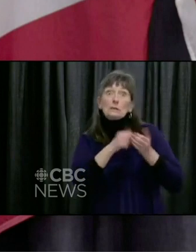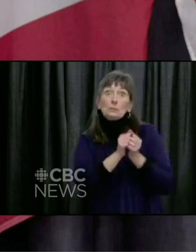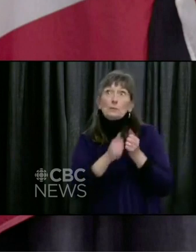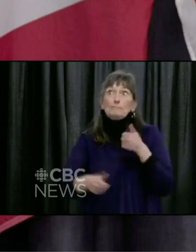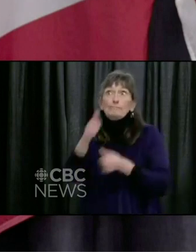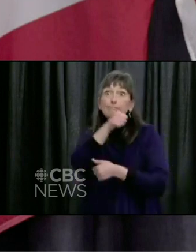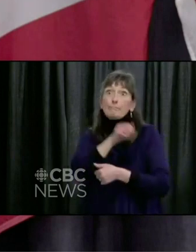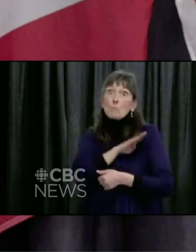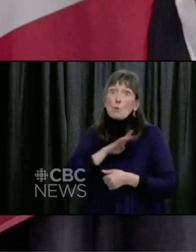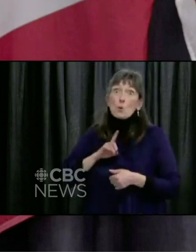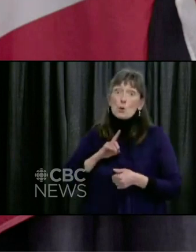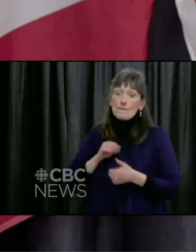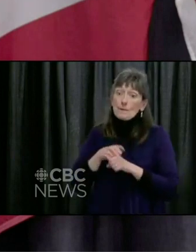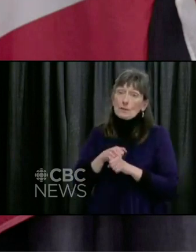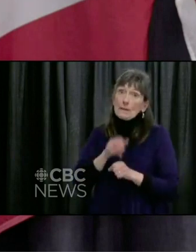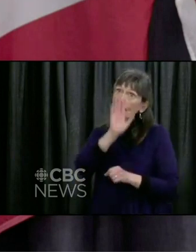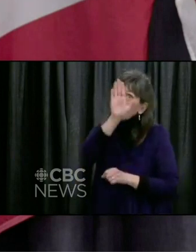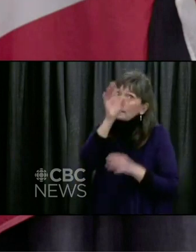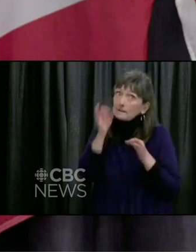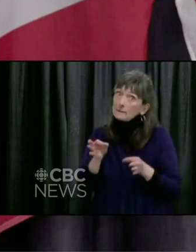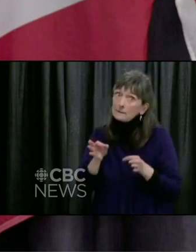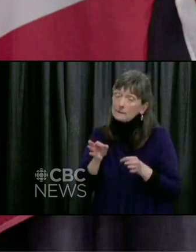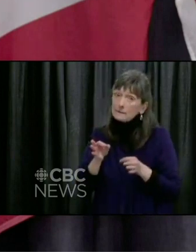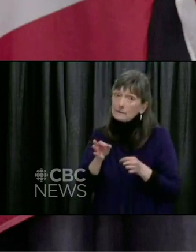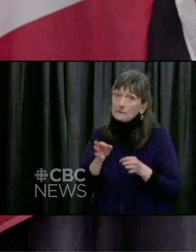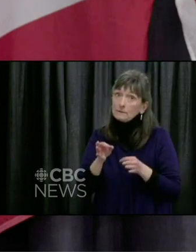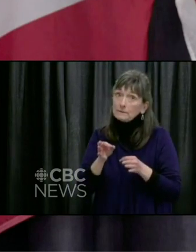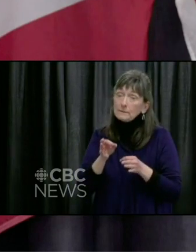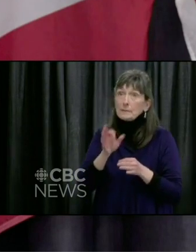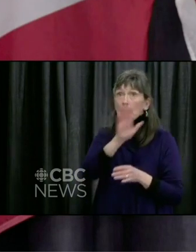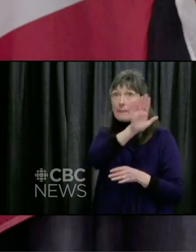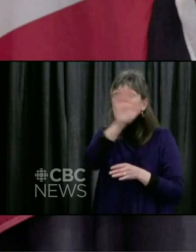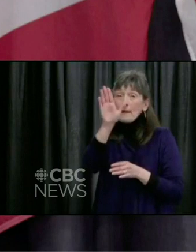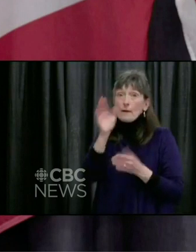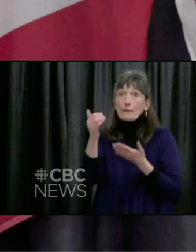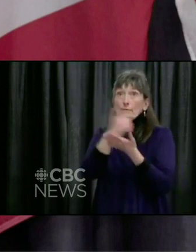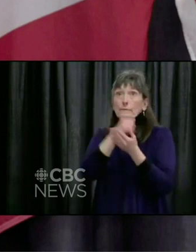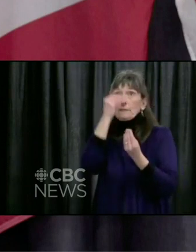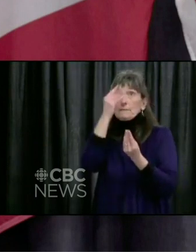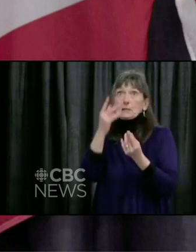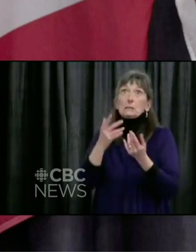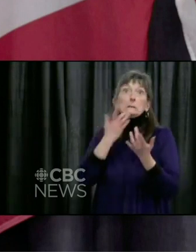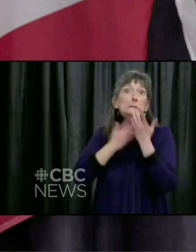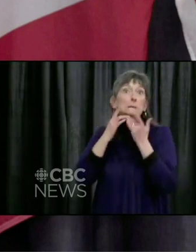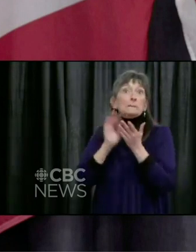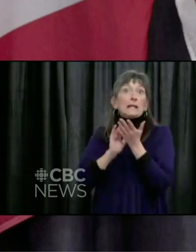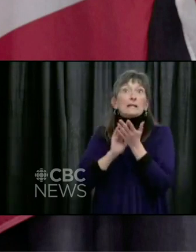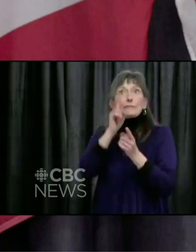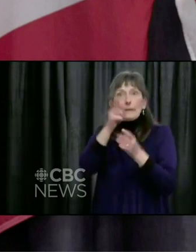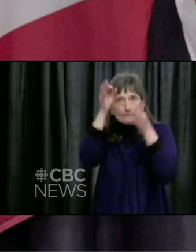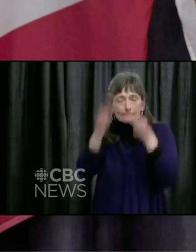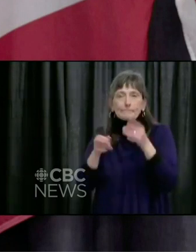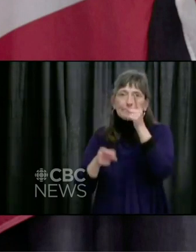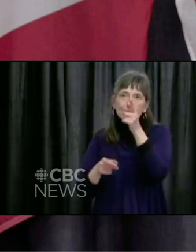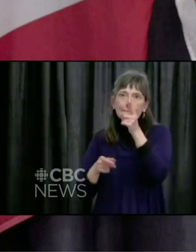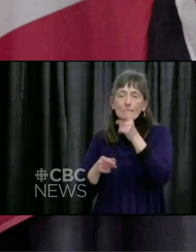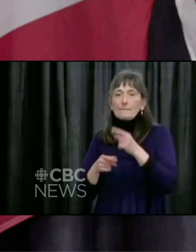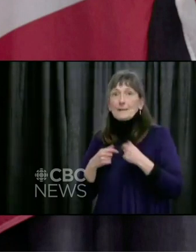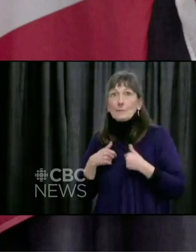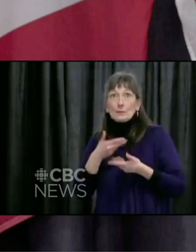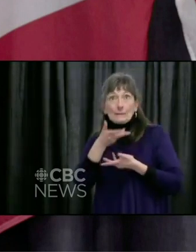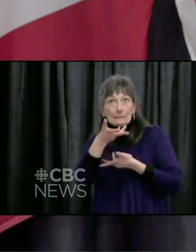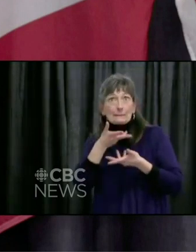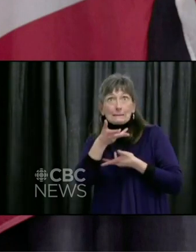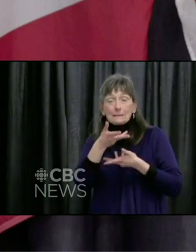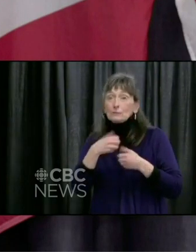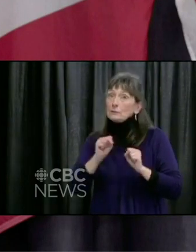this was to go down this route based on information in turn they had about drug shortages. But my department and